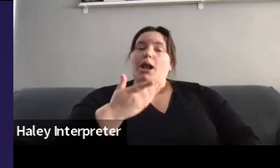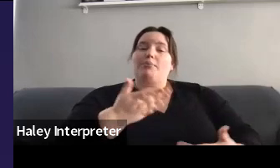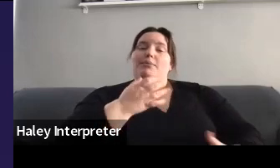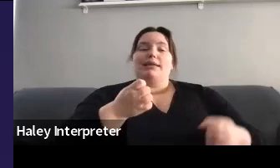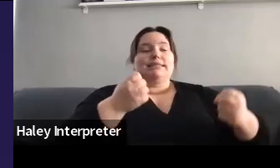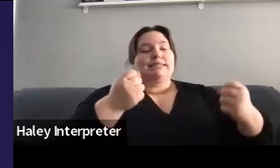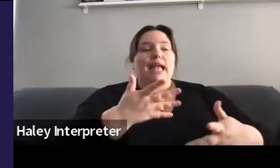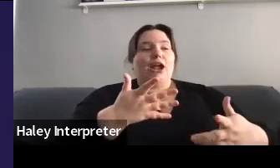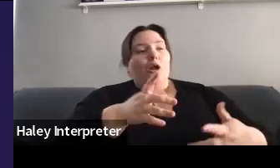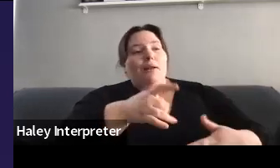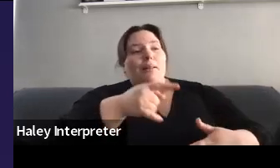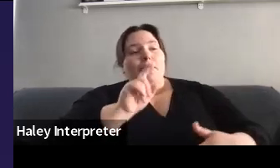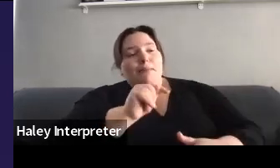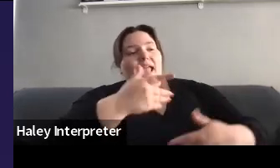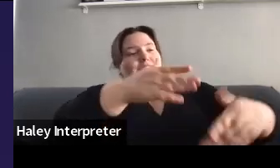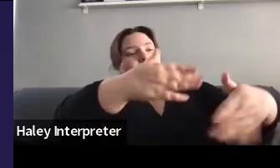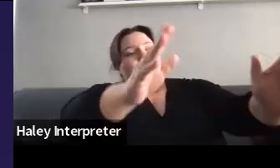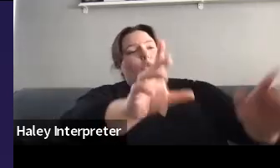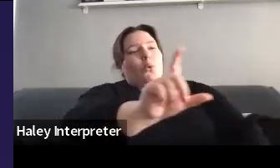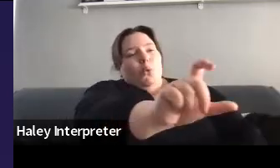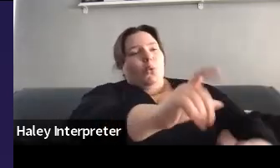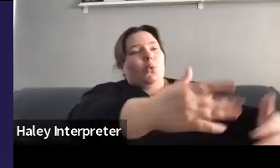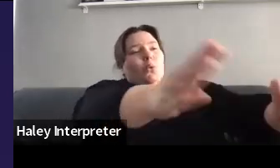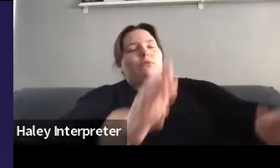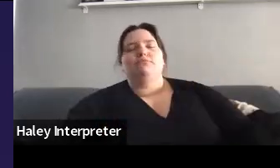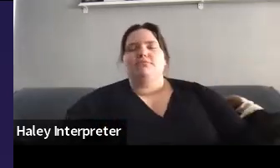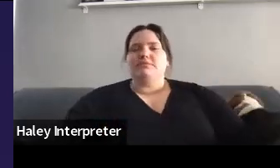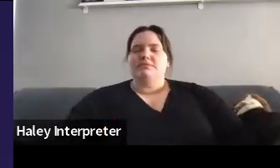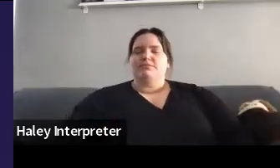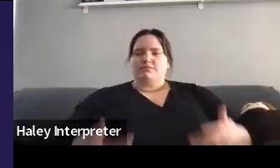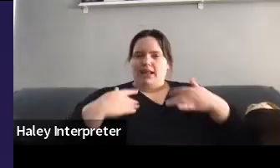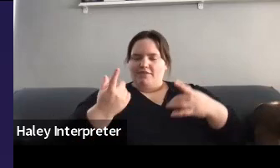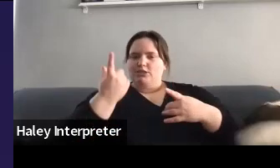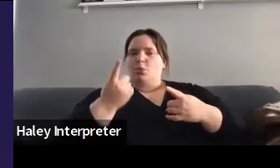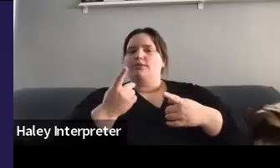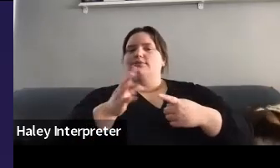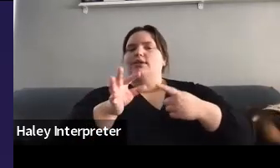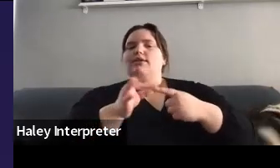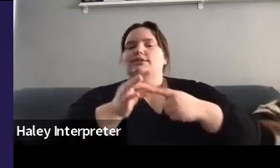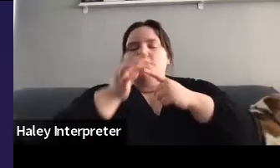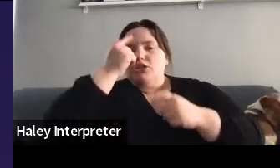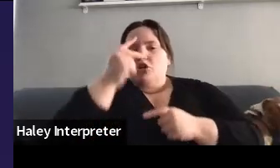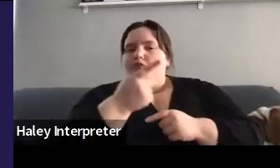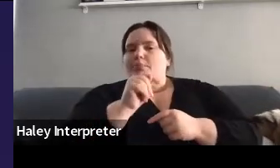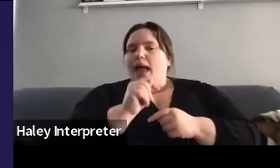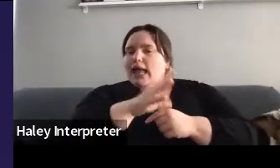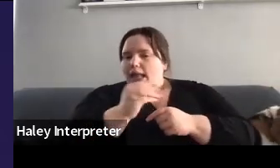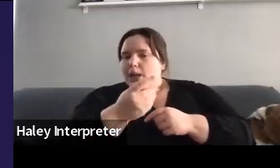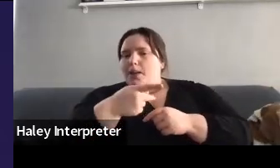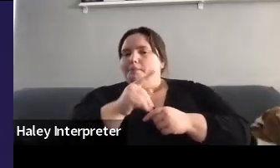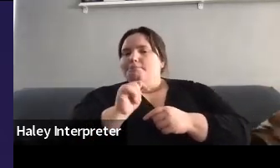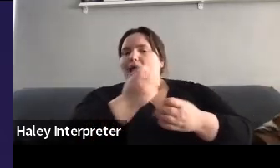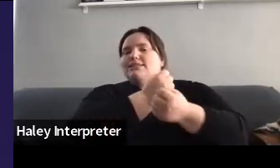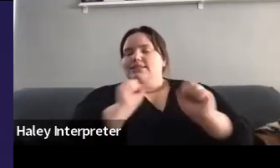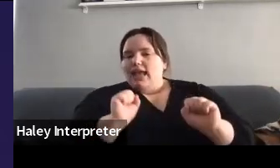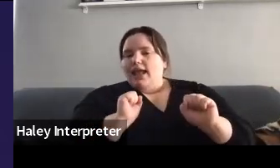pet off. And again, they have these ones that are specially formulated for pets and they're pet safe. That may be something